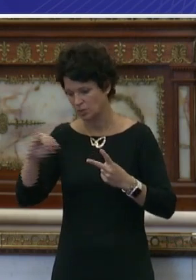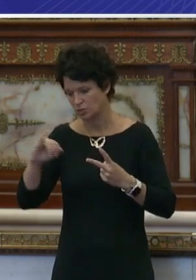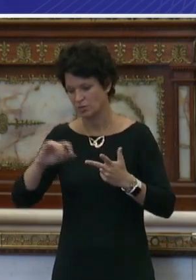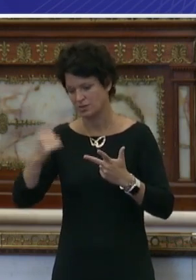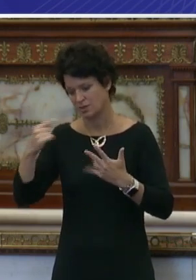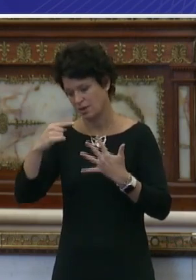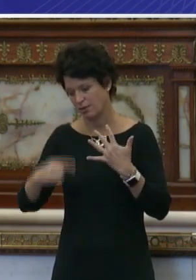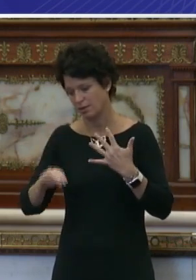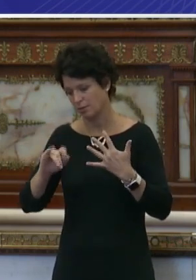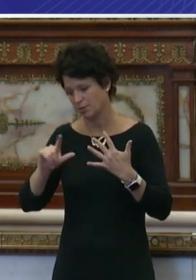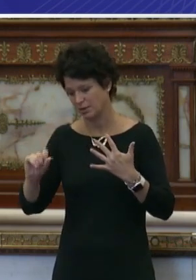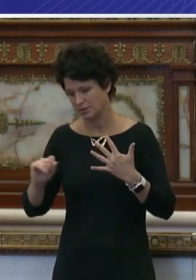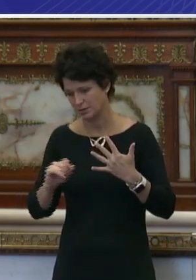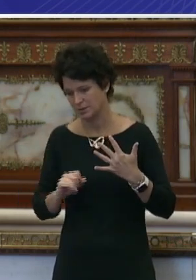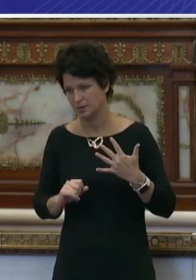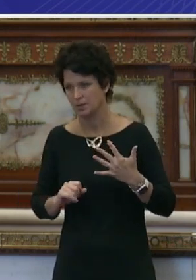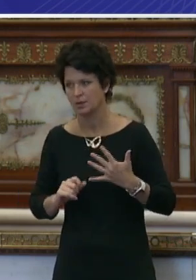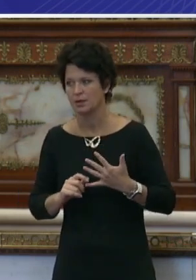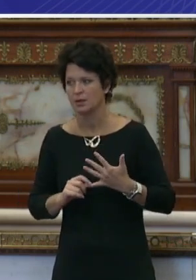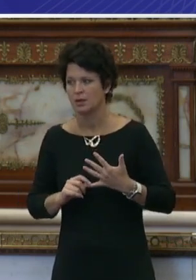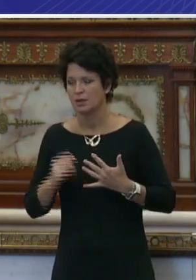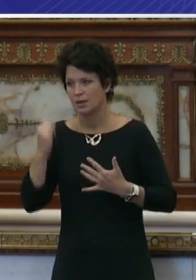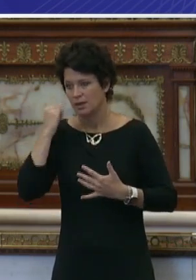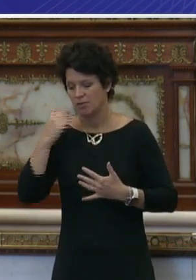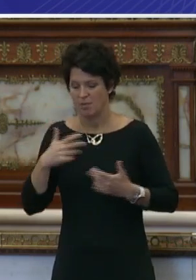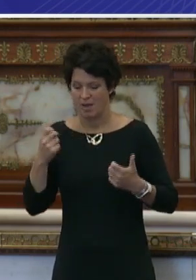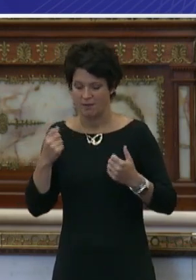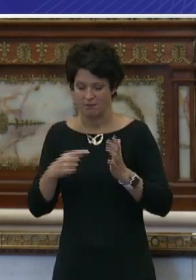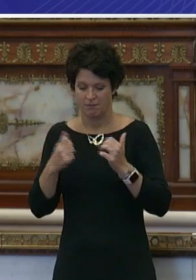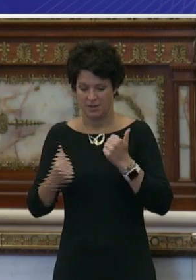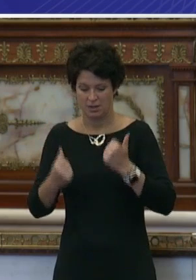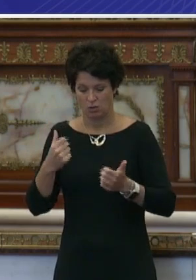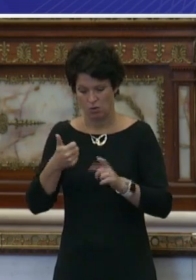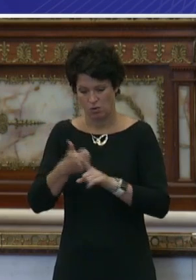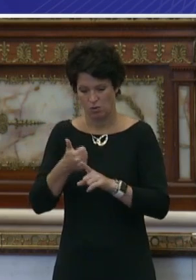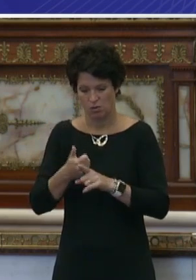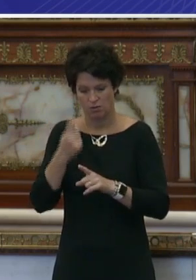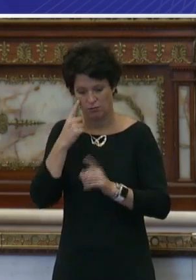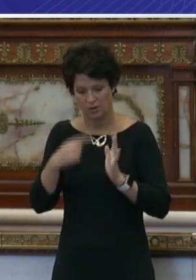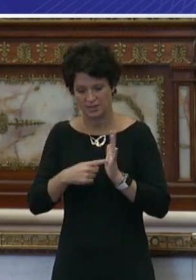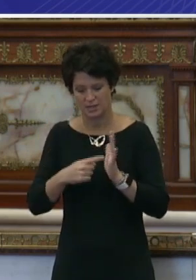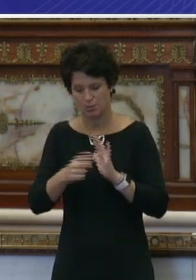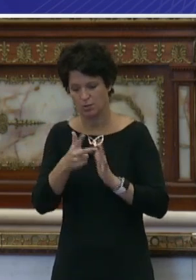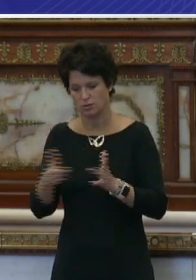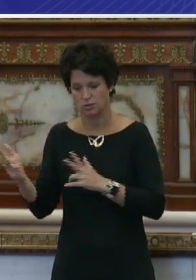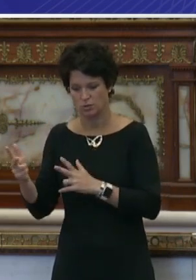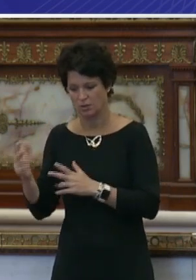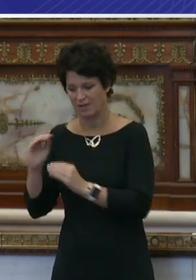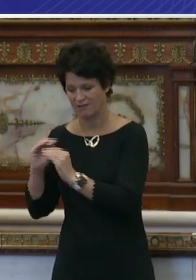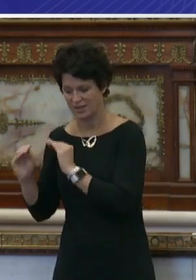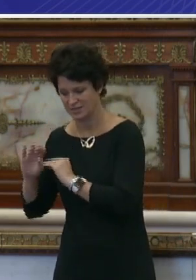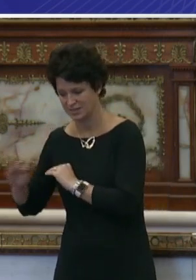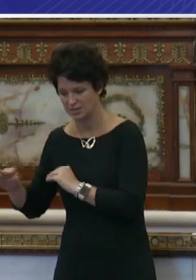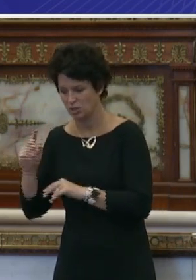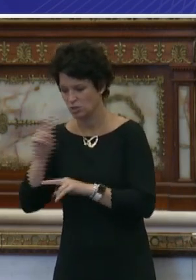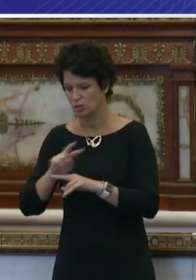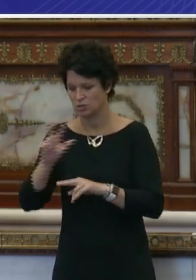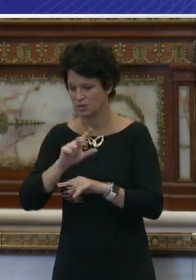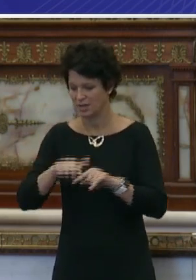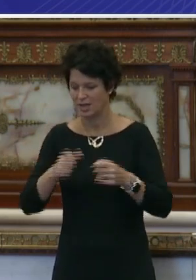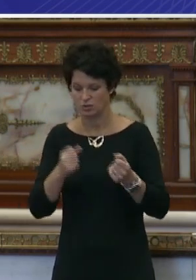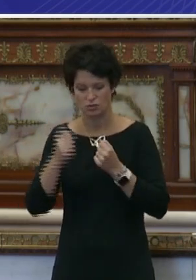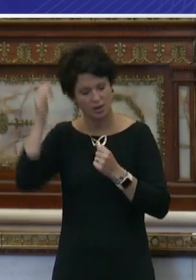other bills. If my vehicle, for example, was to go in a shop, or I'm not able to drive it for 2 or 3 weeks, I lose